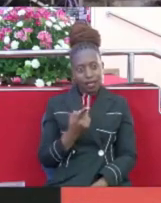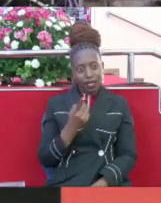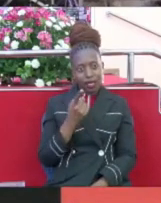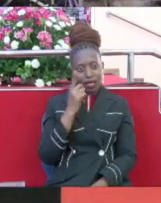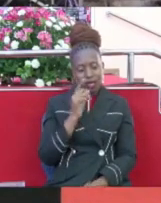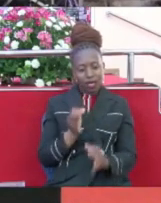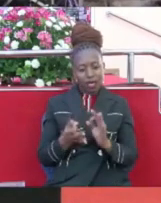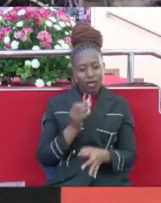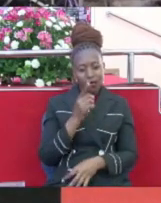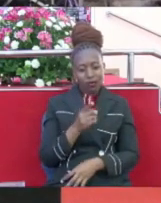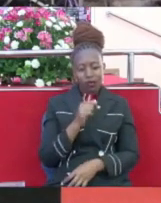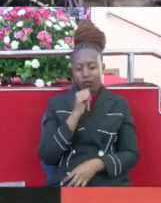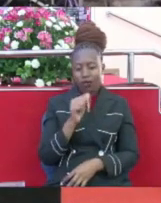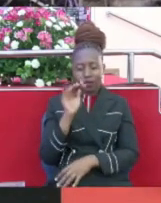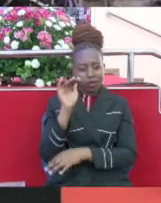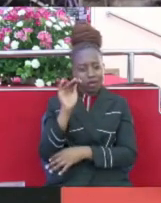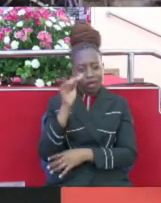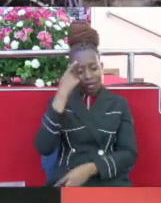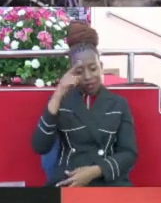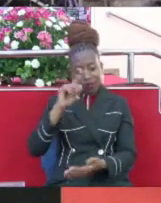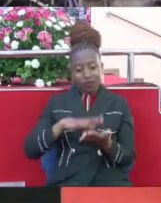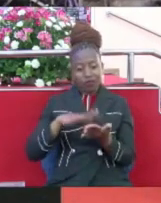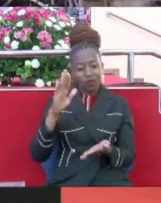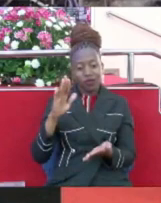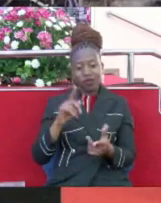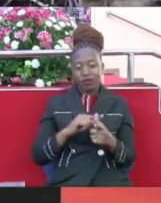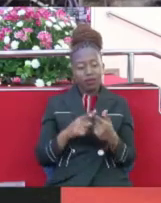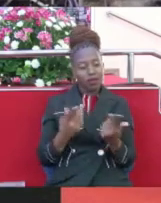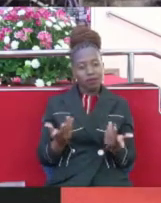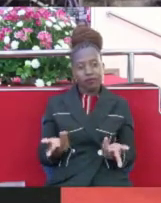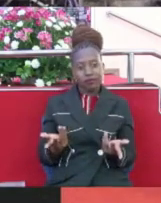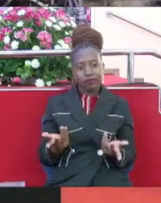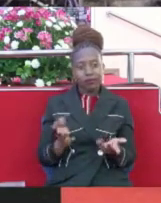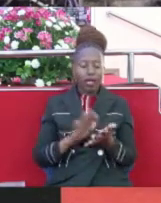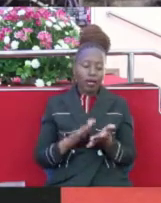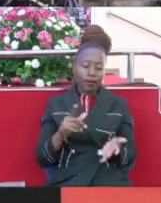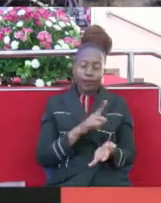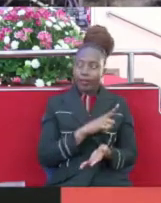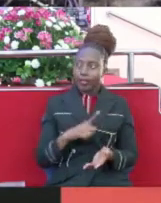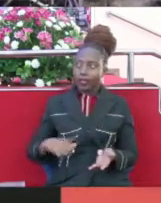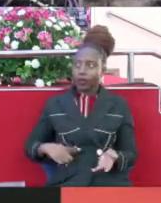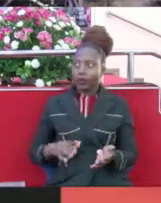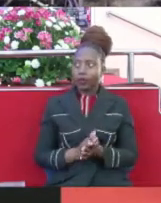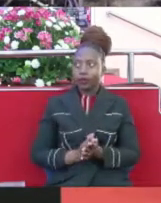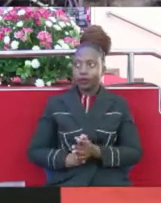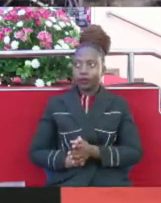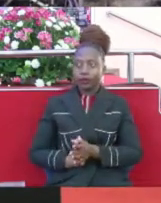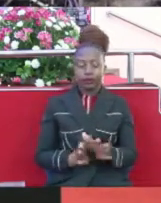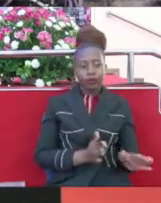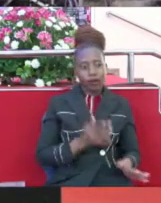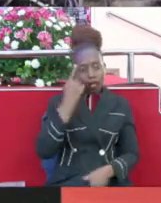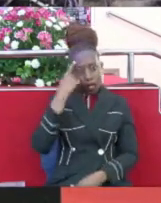you not ask for more? Praise the name of the Lord. For the presence present church to be able to have